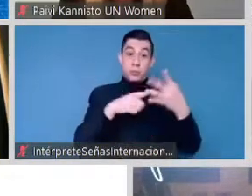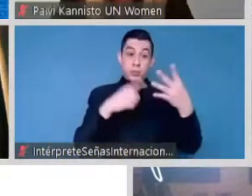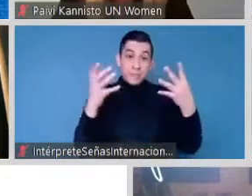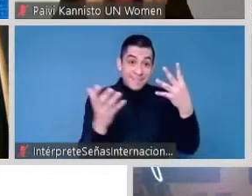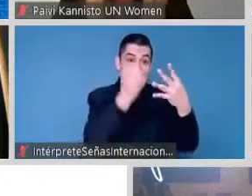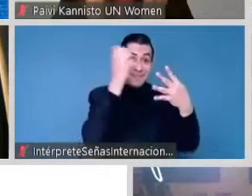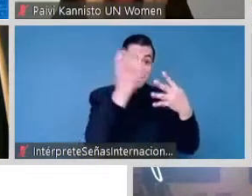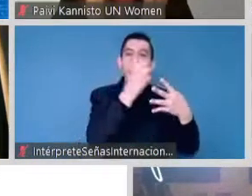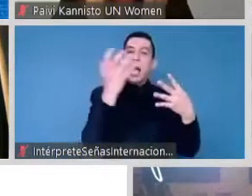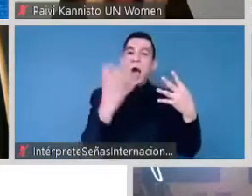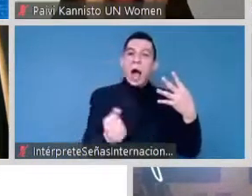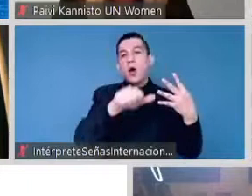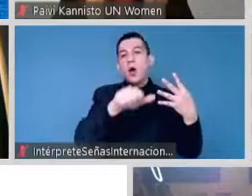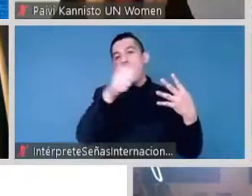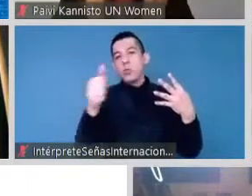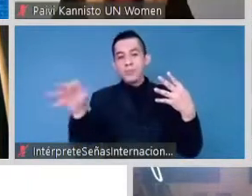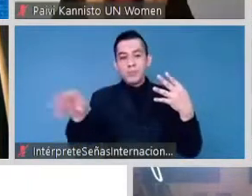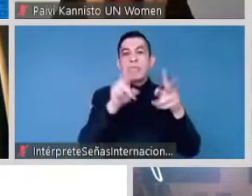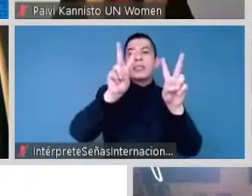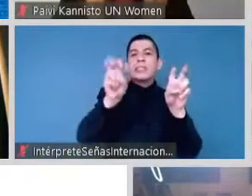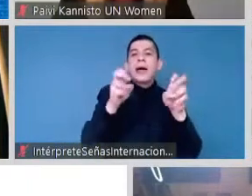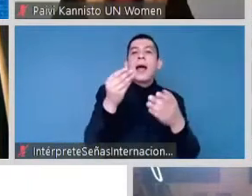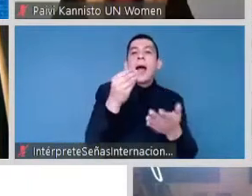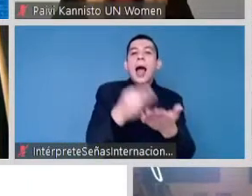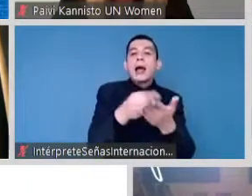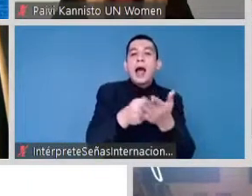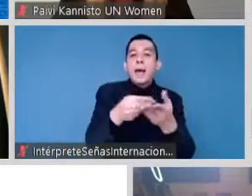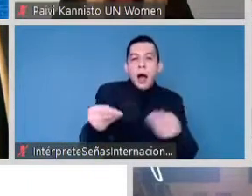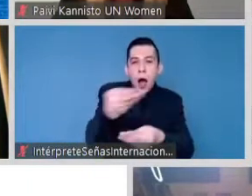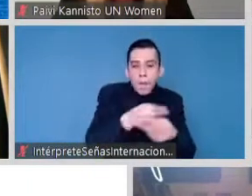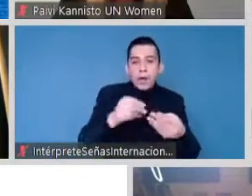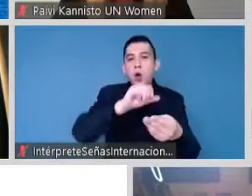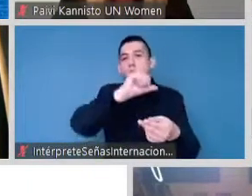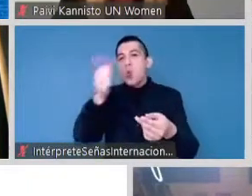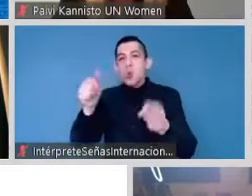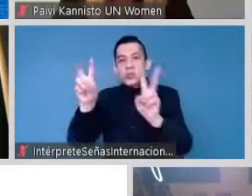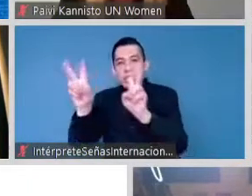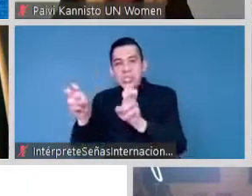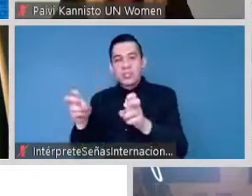was repeated at least 11 or 12 times only during these 60 minutes.